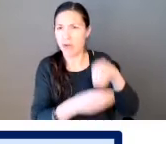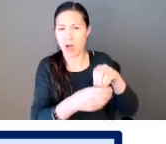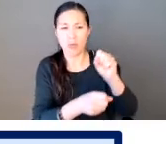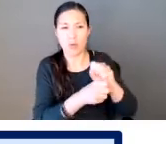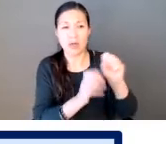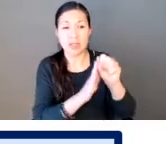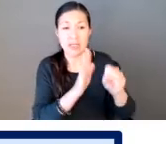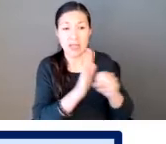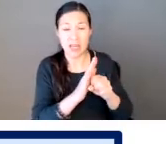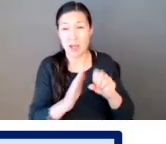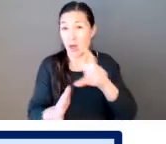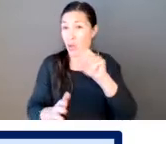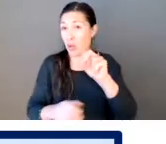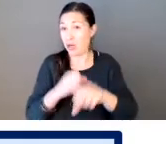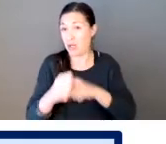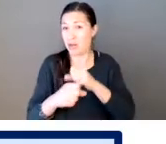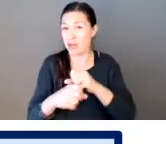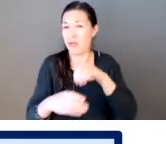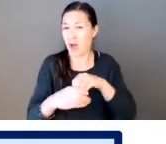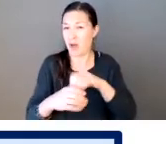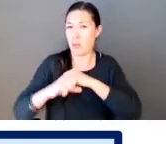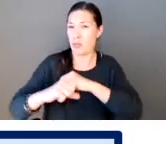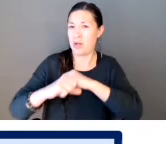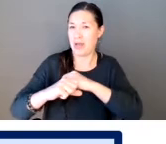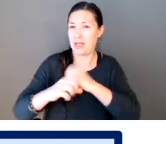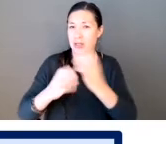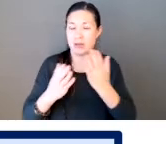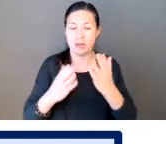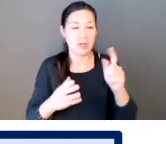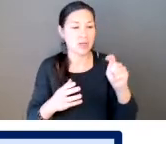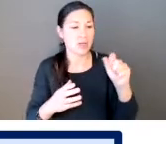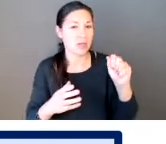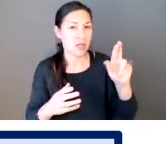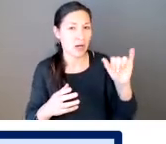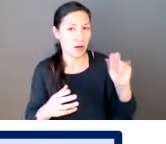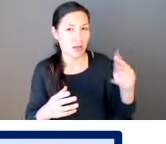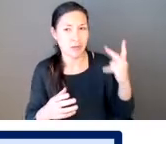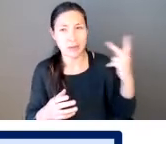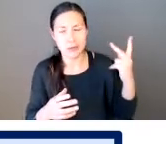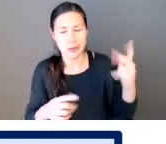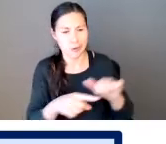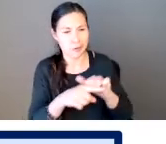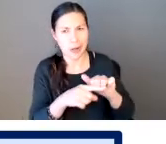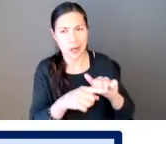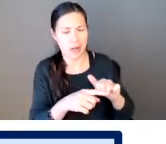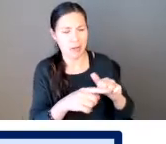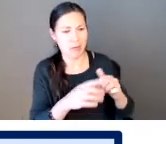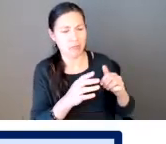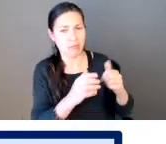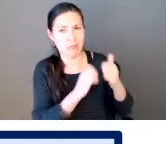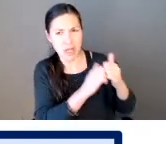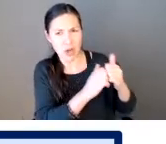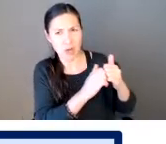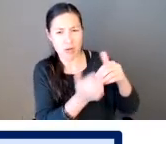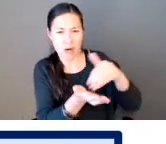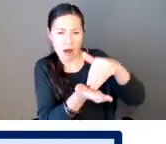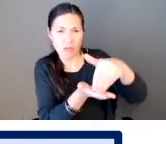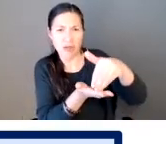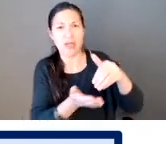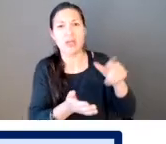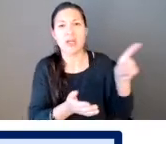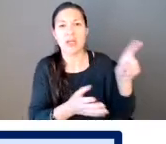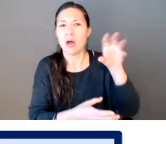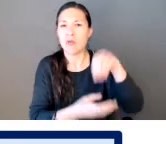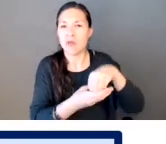Services. Taryn joins me today, and I've done many trainings with Taryn, and she's been helpful in establishing the central intake